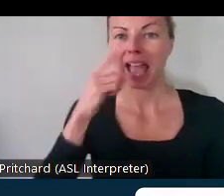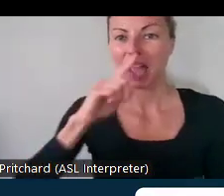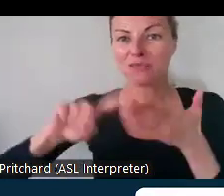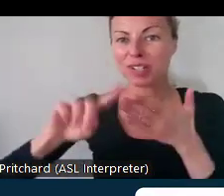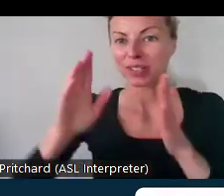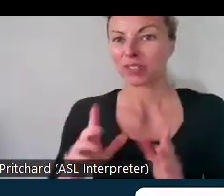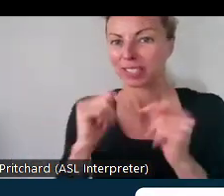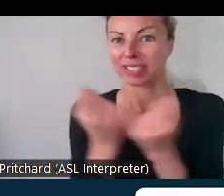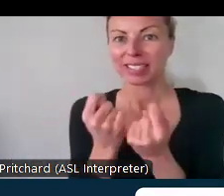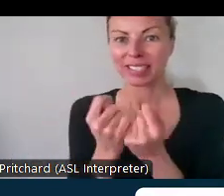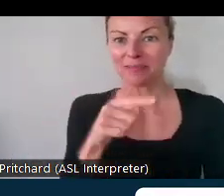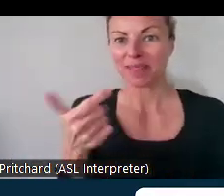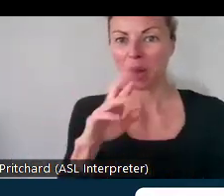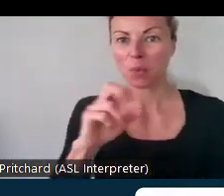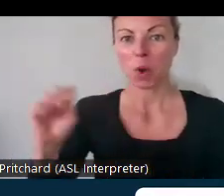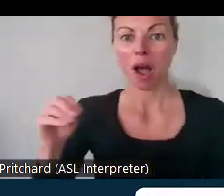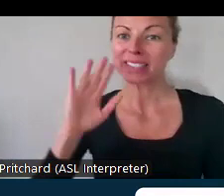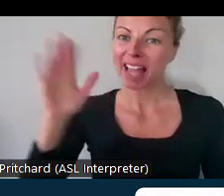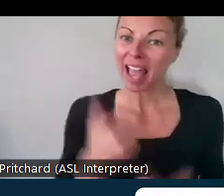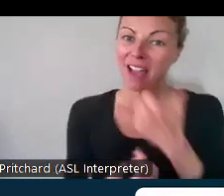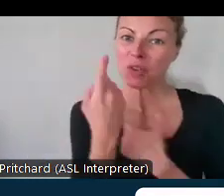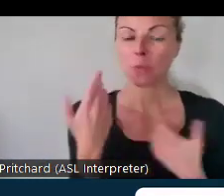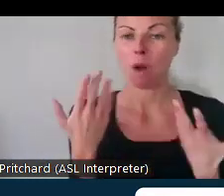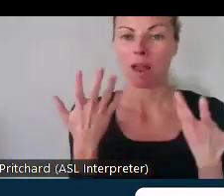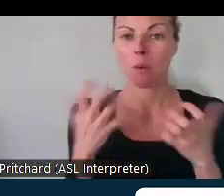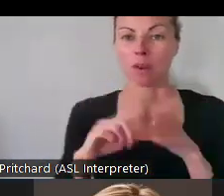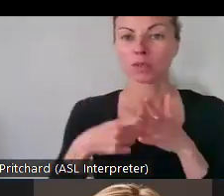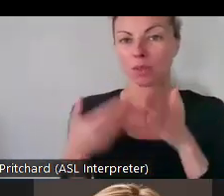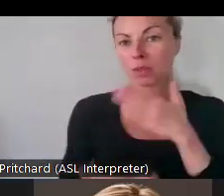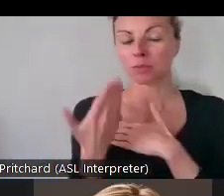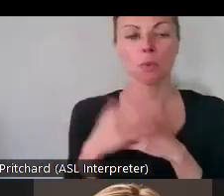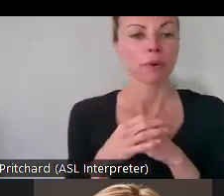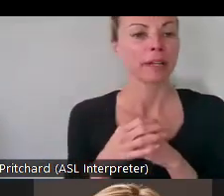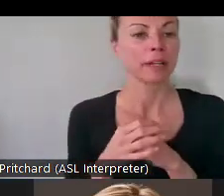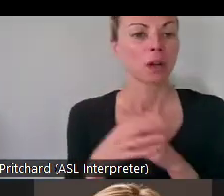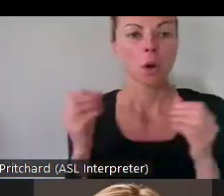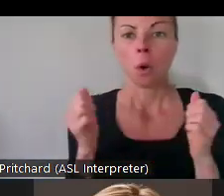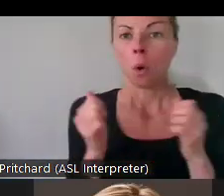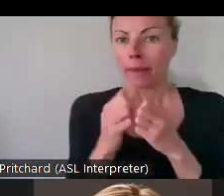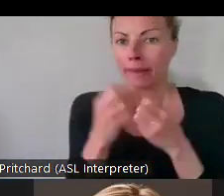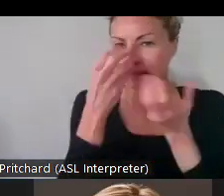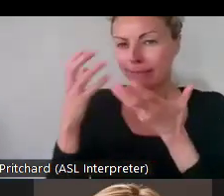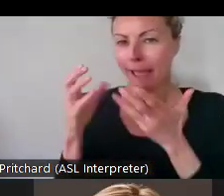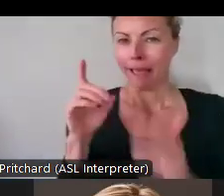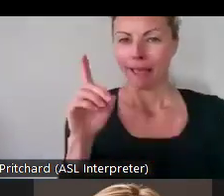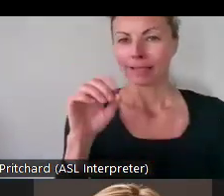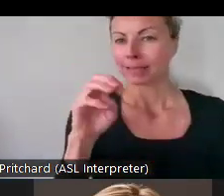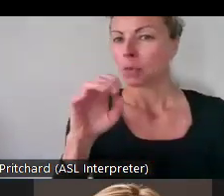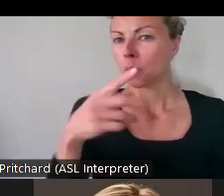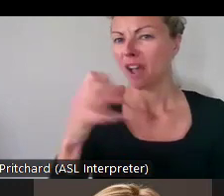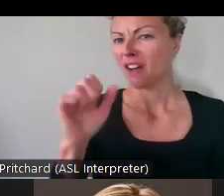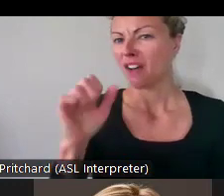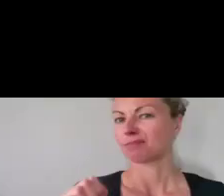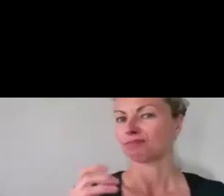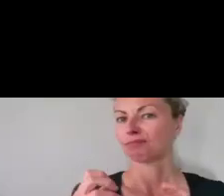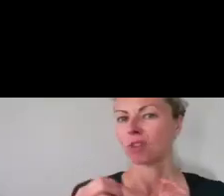you, Susan. Hi, everyone. Thanks for joining this morning. So I'm going to kick things off with data and demographics. Should be a good way to kind of set the stage